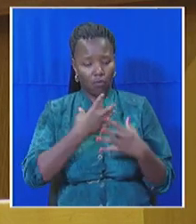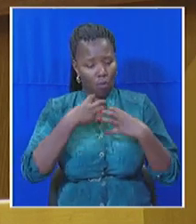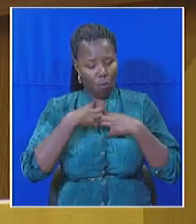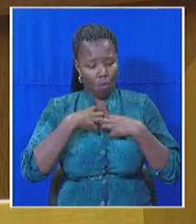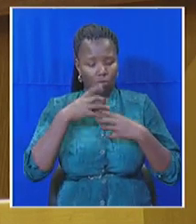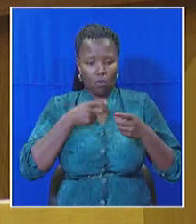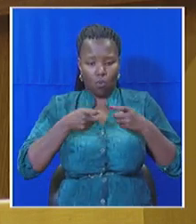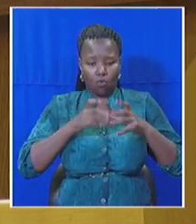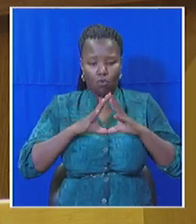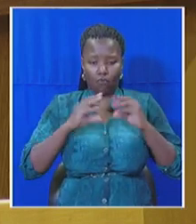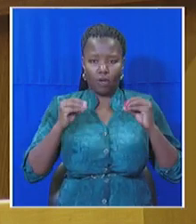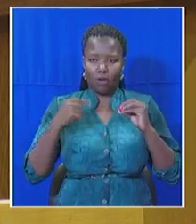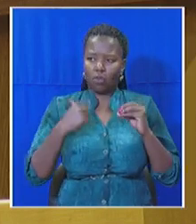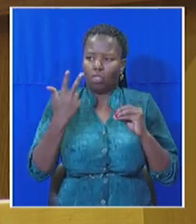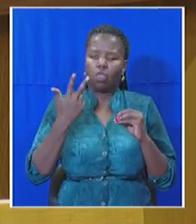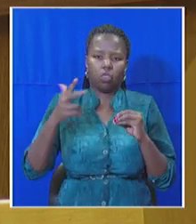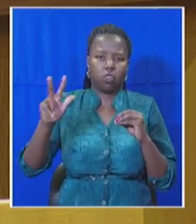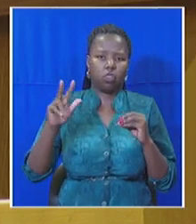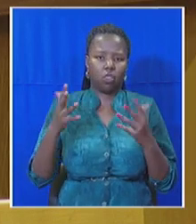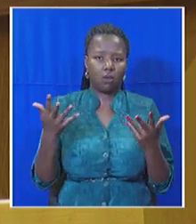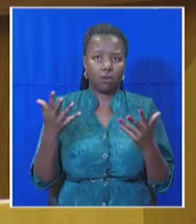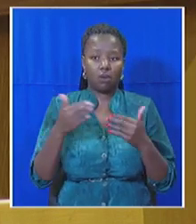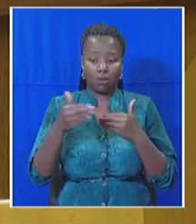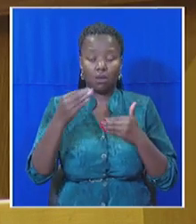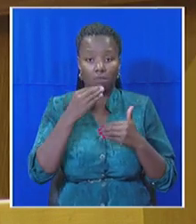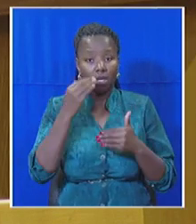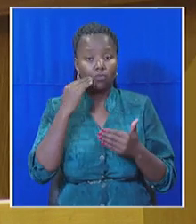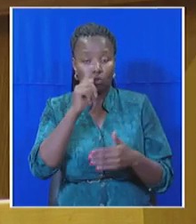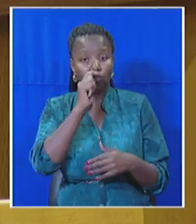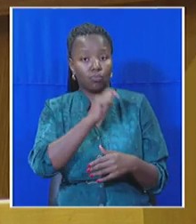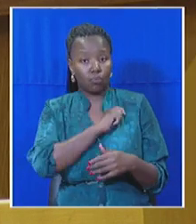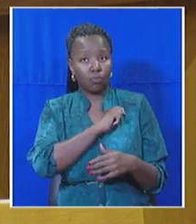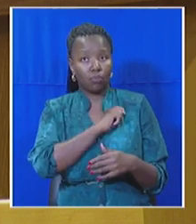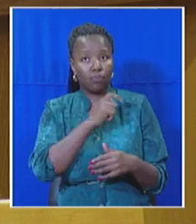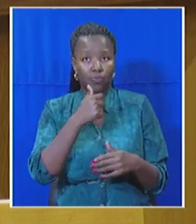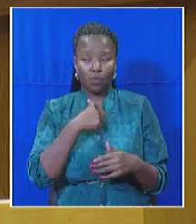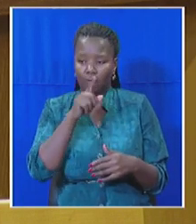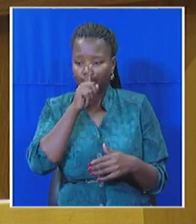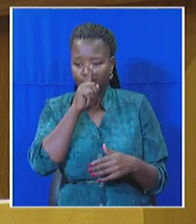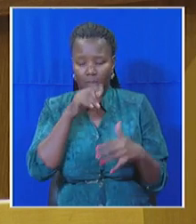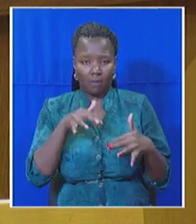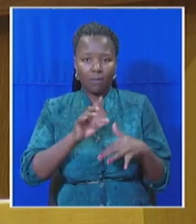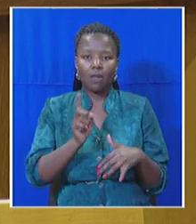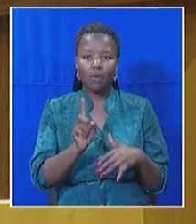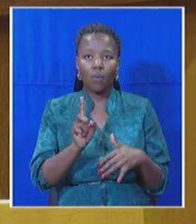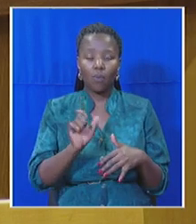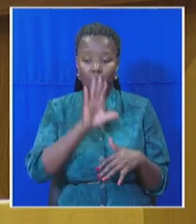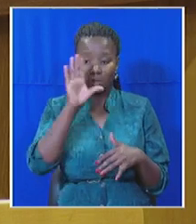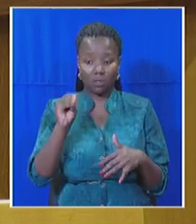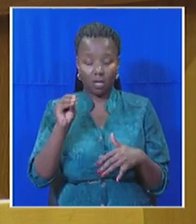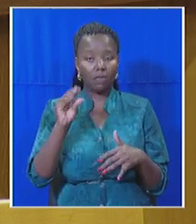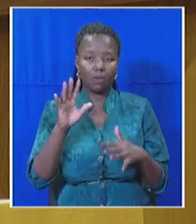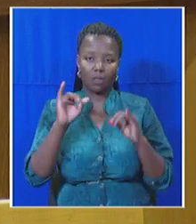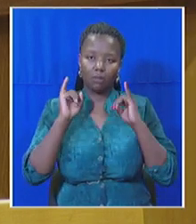They're making us totally irrelevant. And we've got to face that as a fact. We remain cold-blooded about it. The country is losing down on